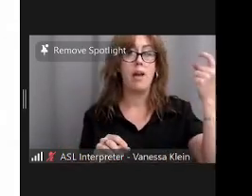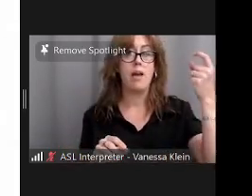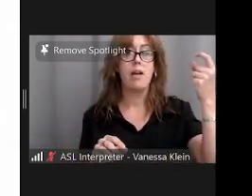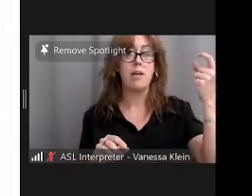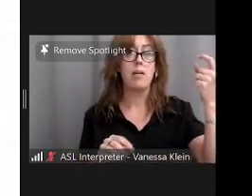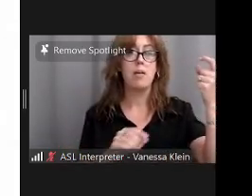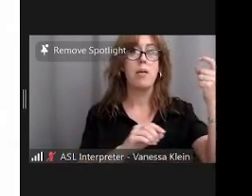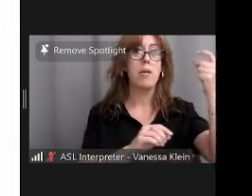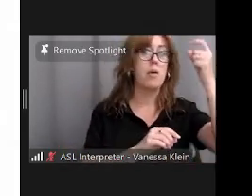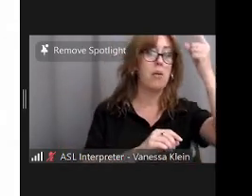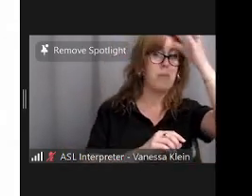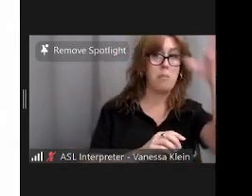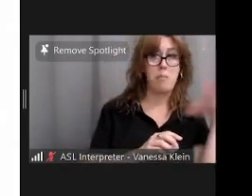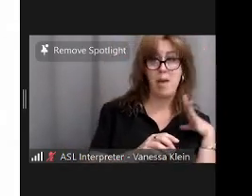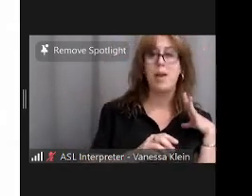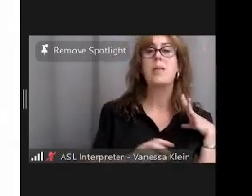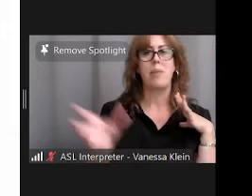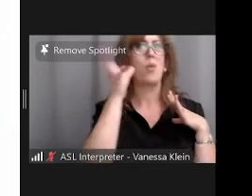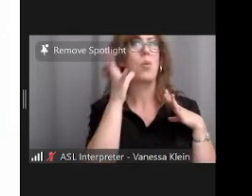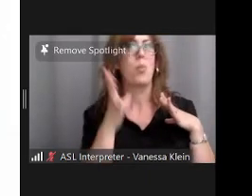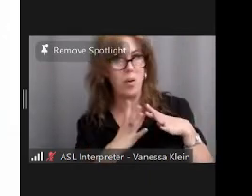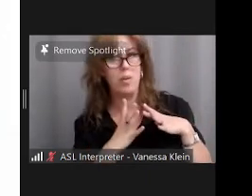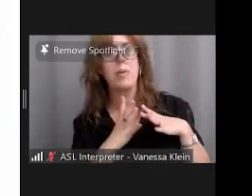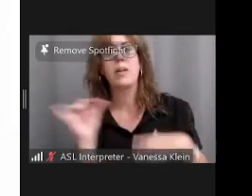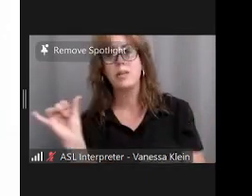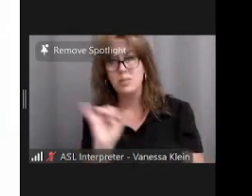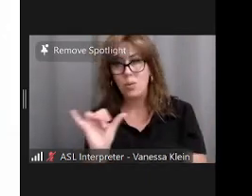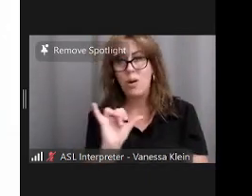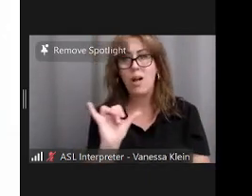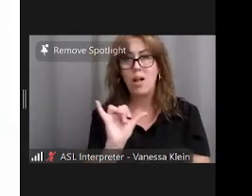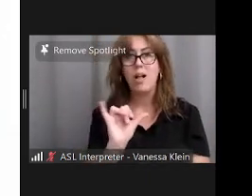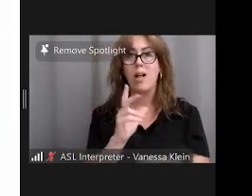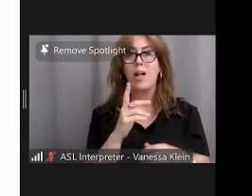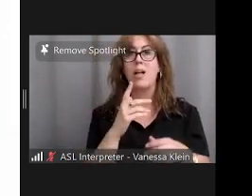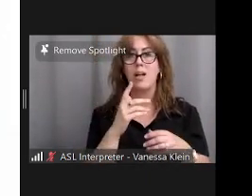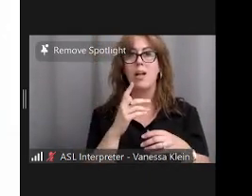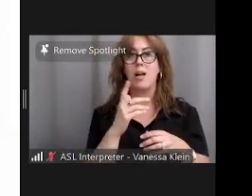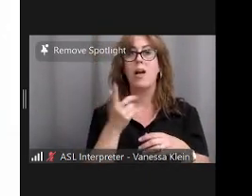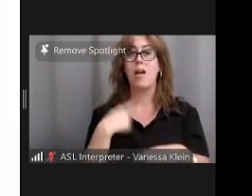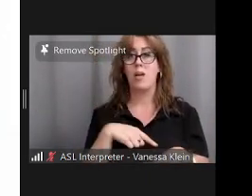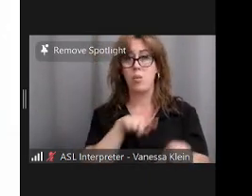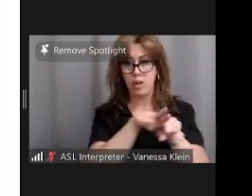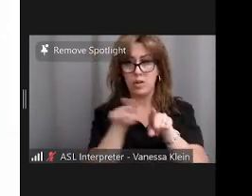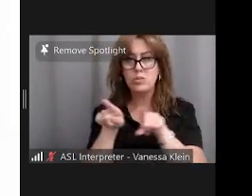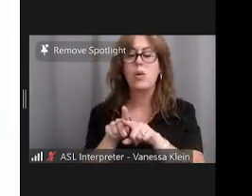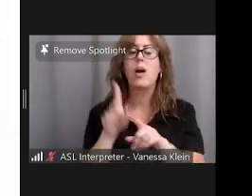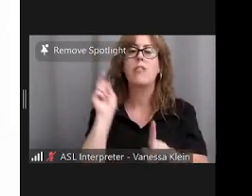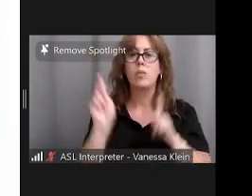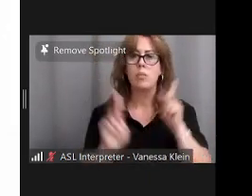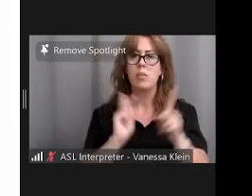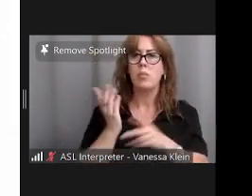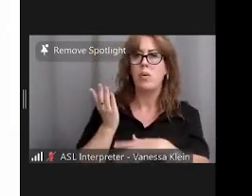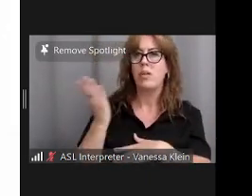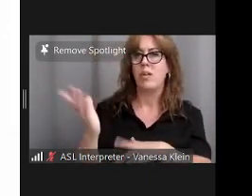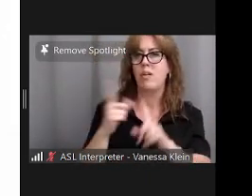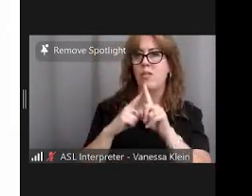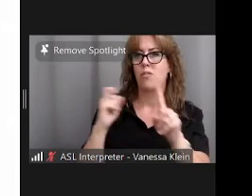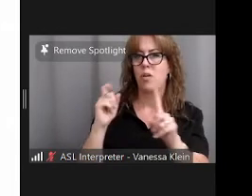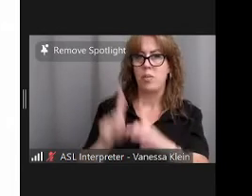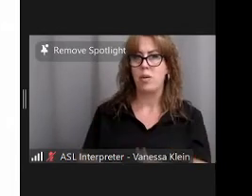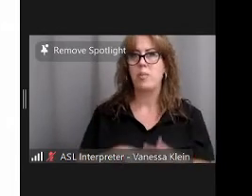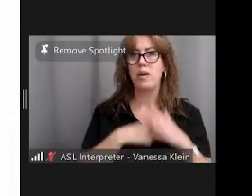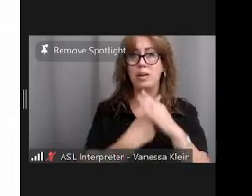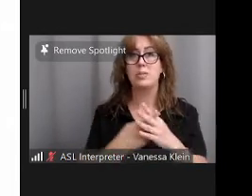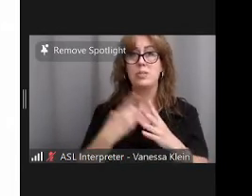and we have a quantity of people of our original people. So we are changing the culture